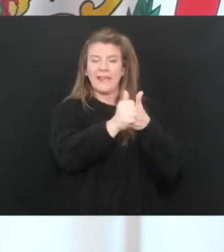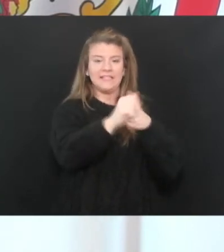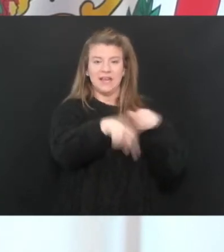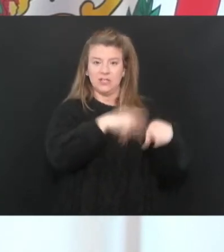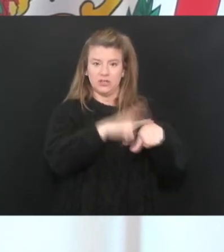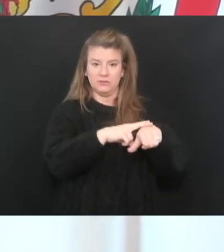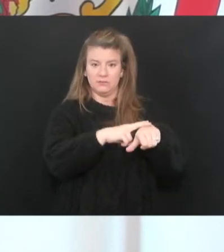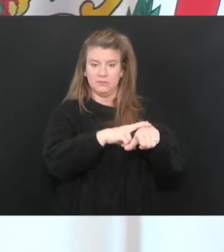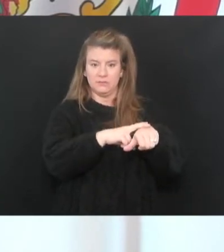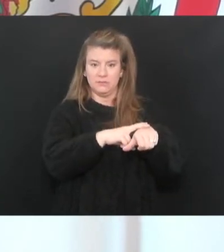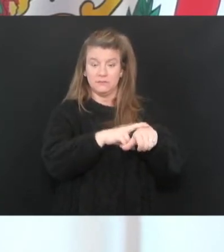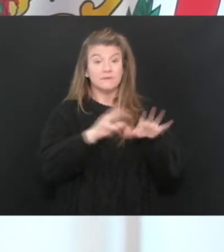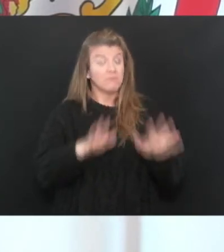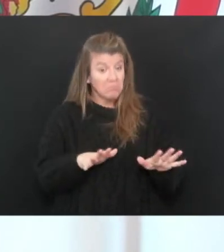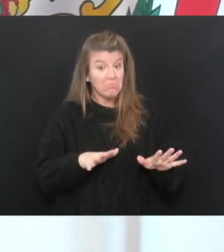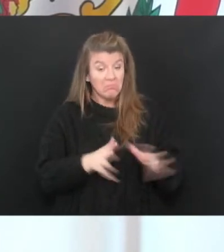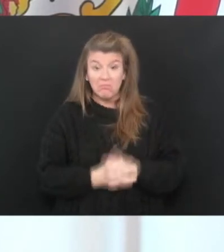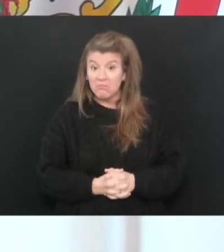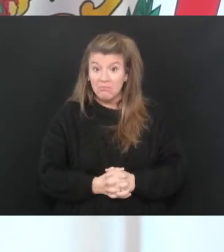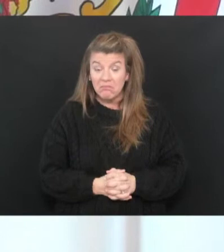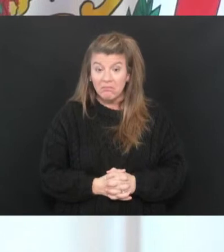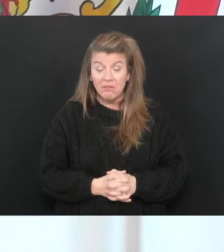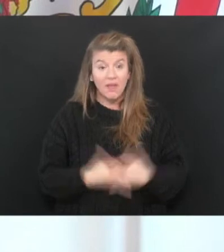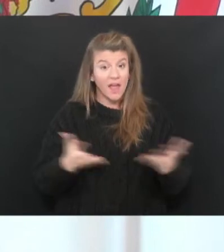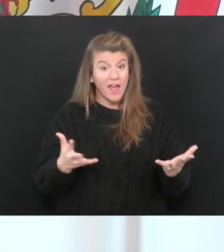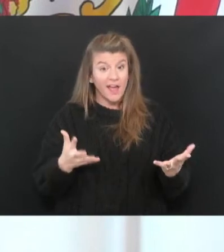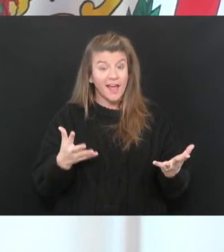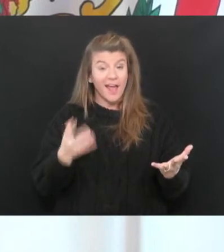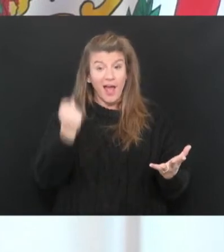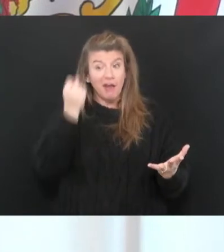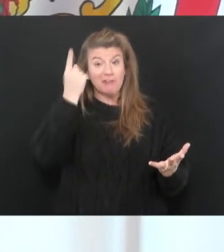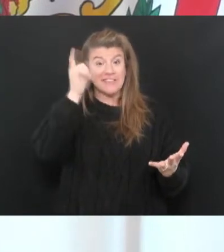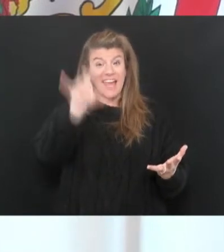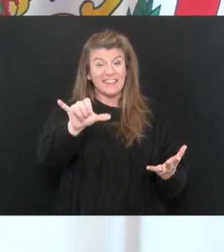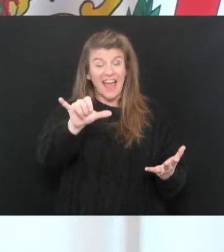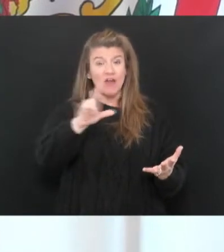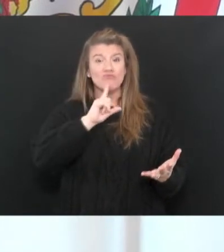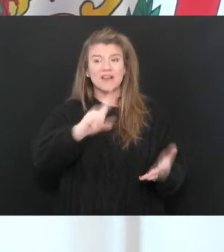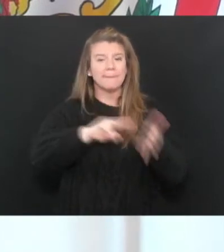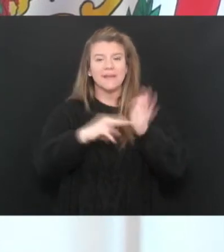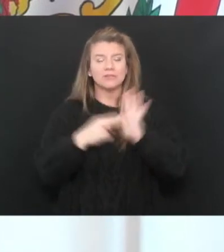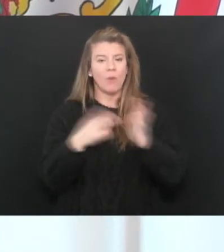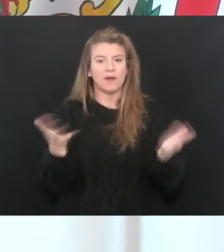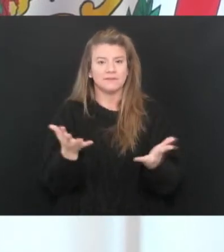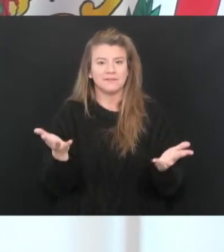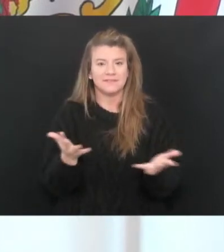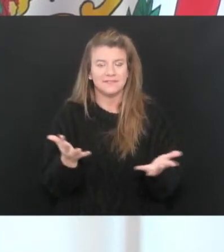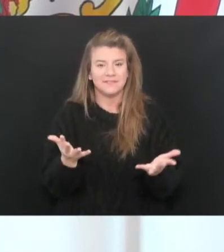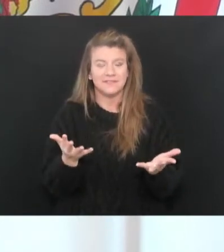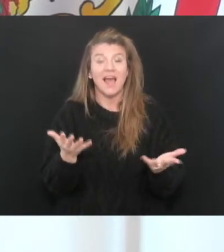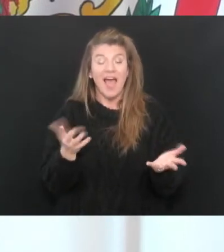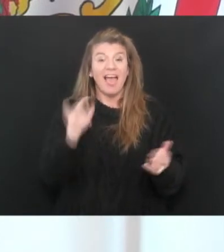way. Now just think about it. Just think about it. What does that really tell you? It tells you without